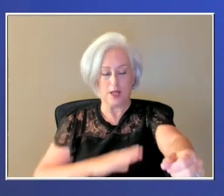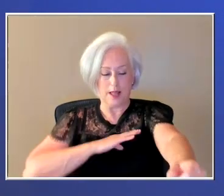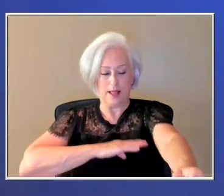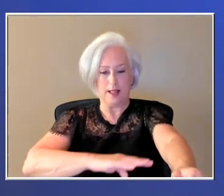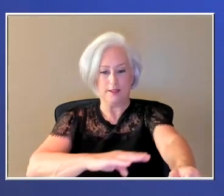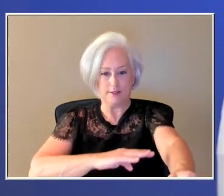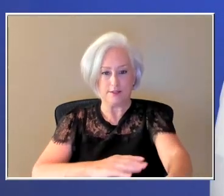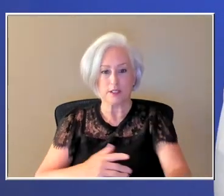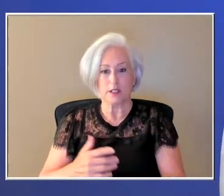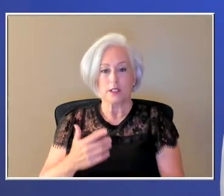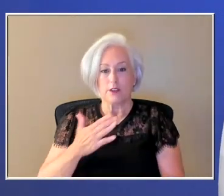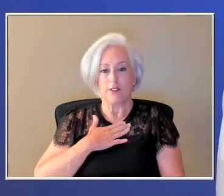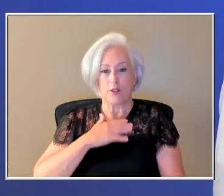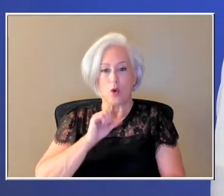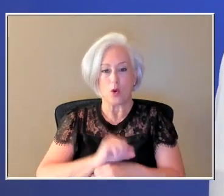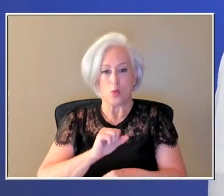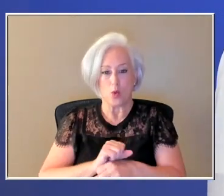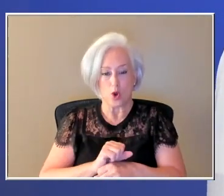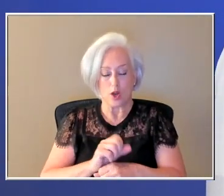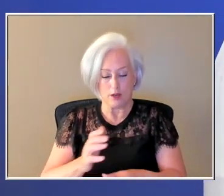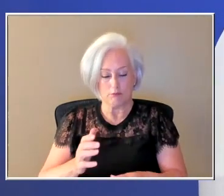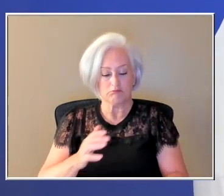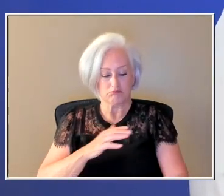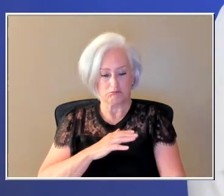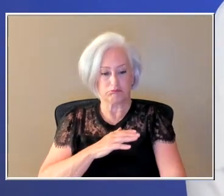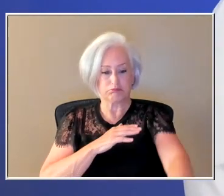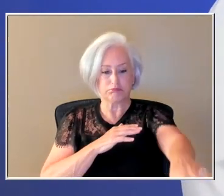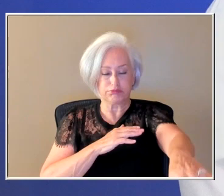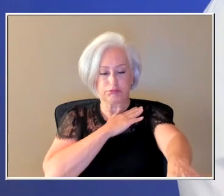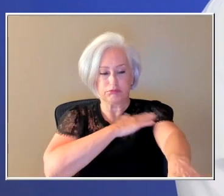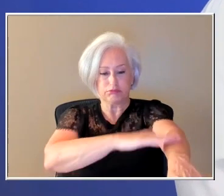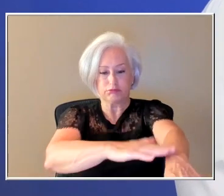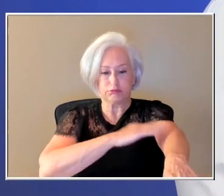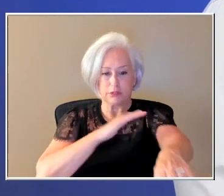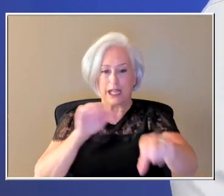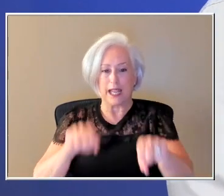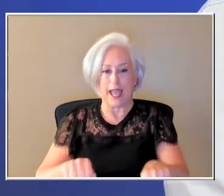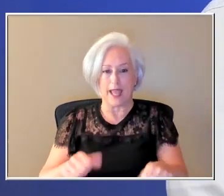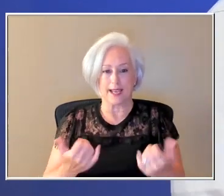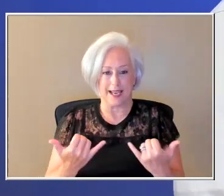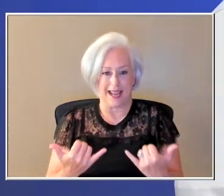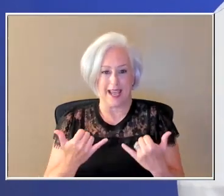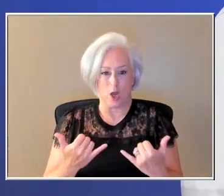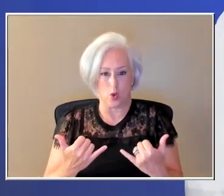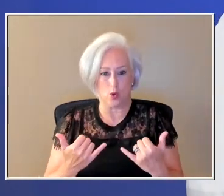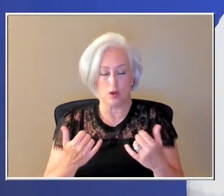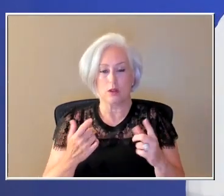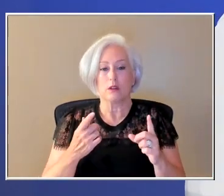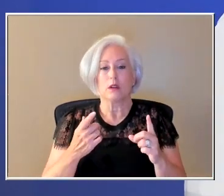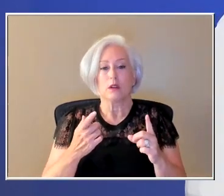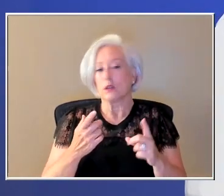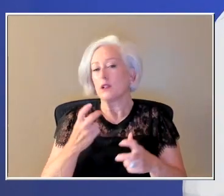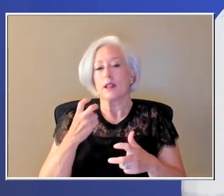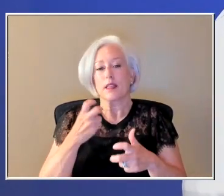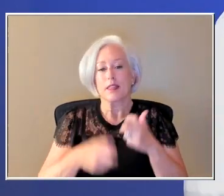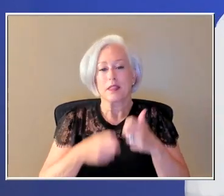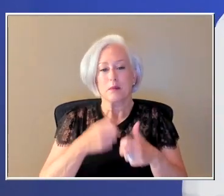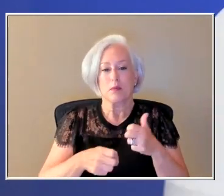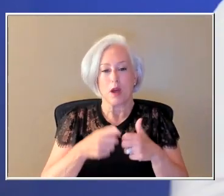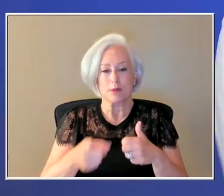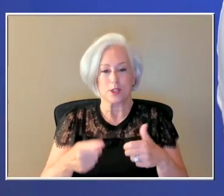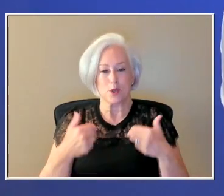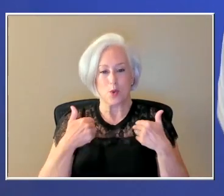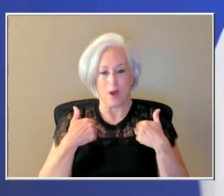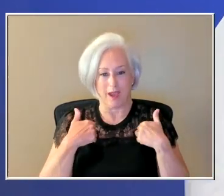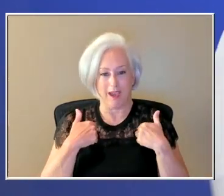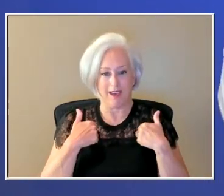about shoulder height here. And you know, the issues that you have when you go through a drive-through, you got to